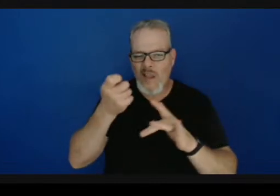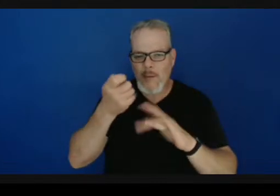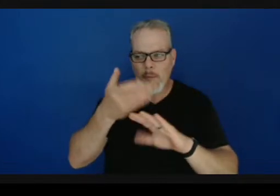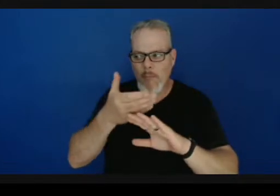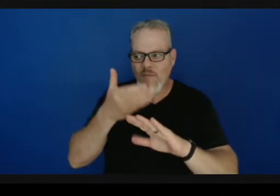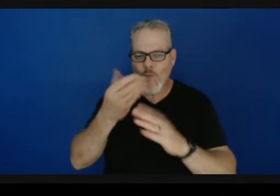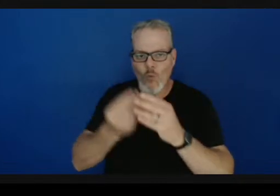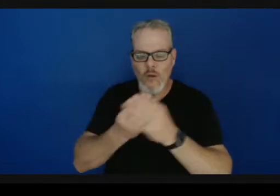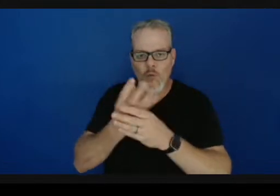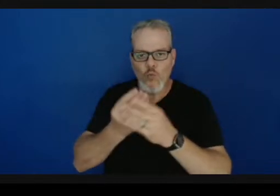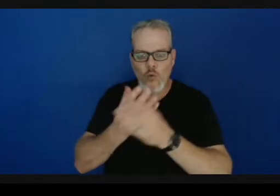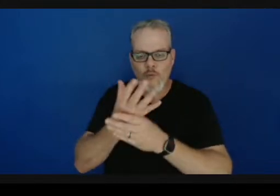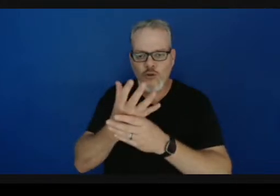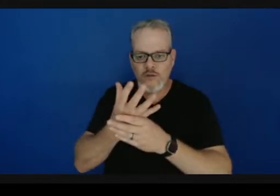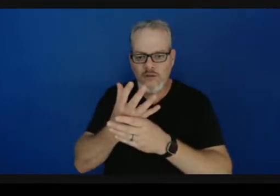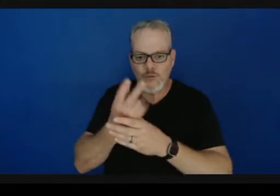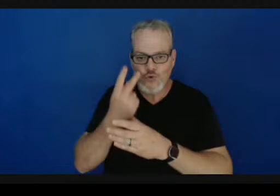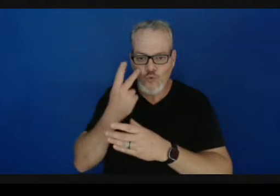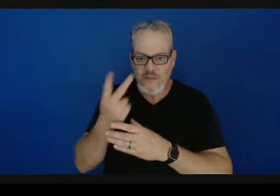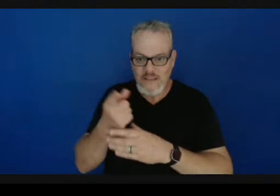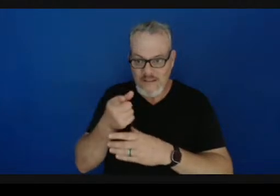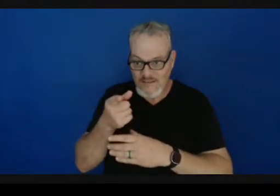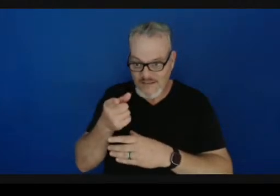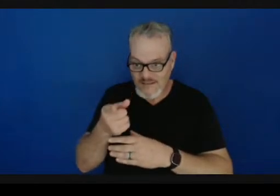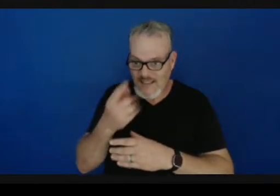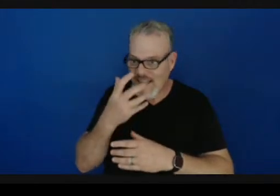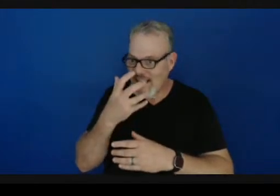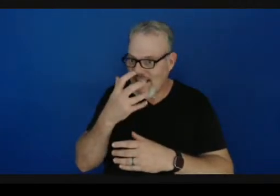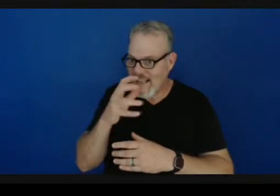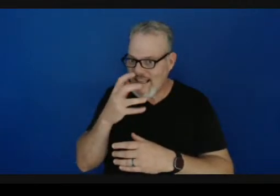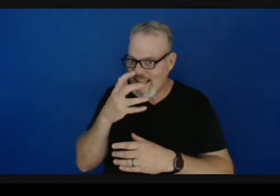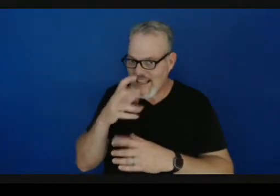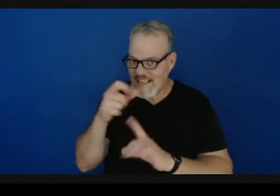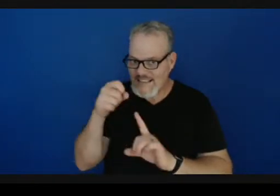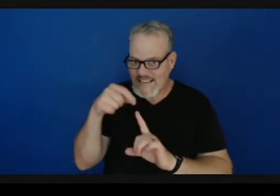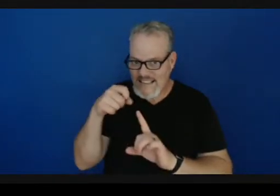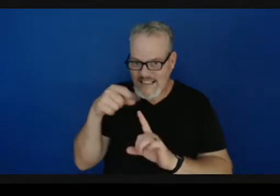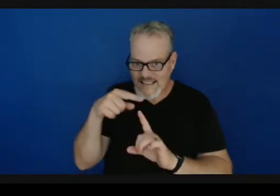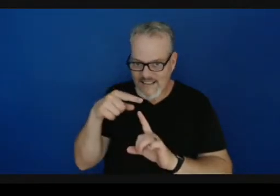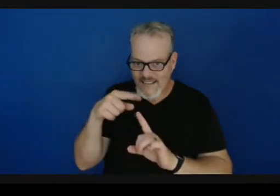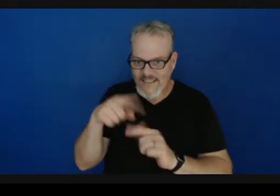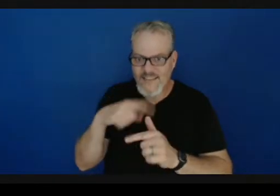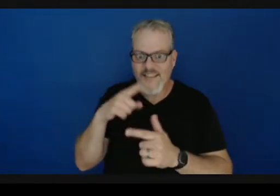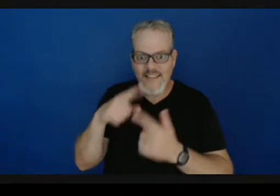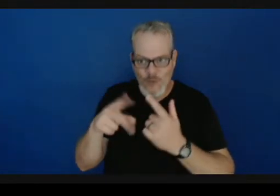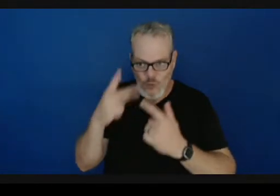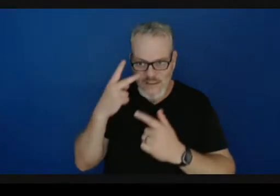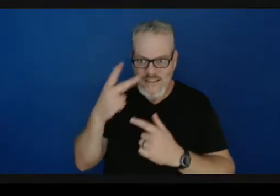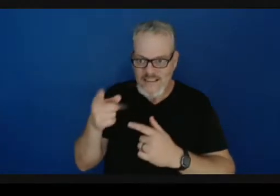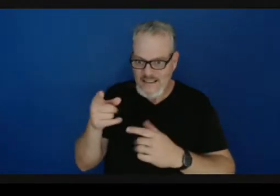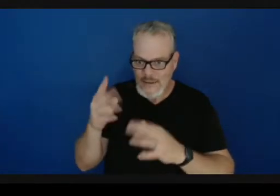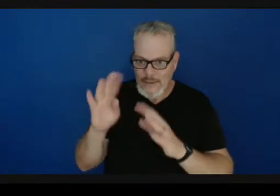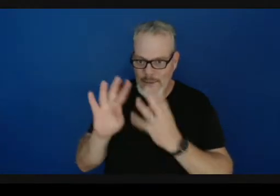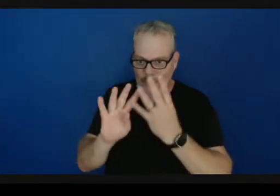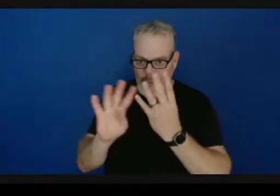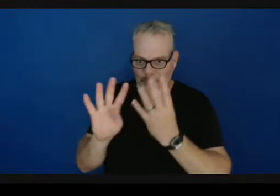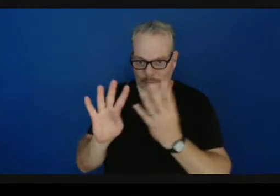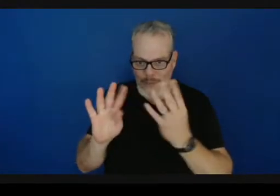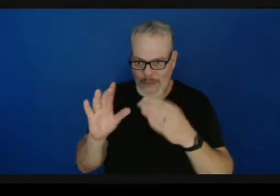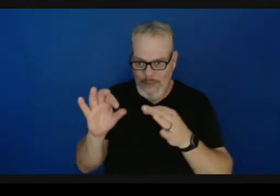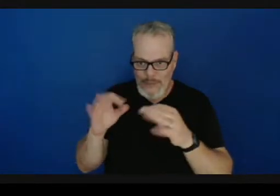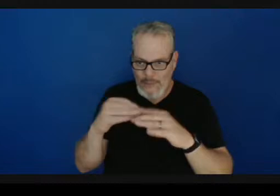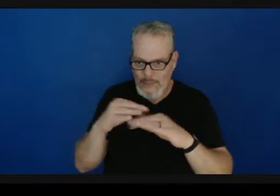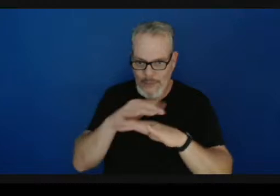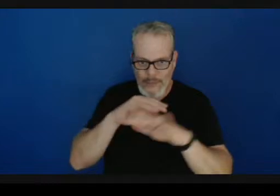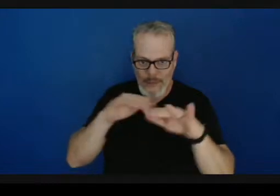begins. So some heat signal. There is that fissure coming across. By daybreak, no more